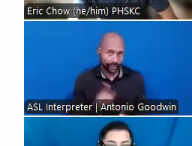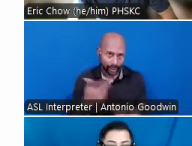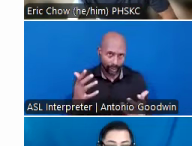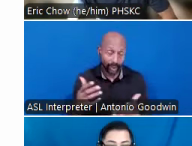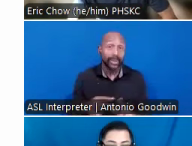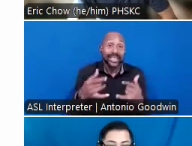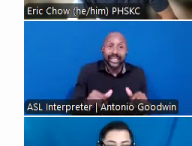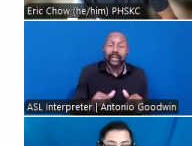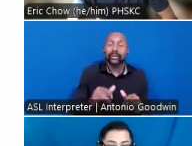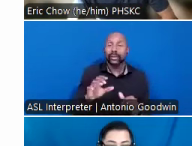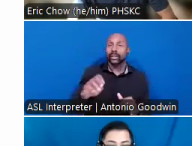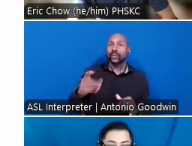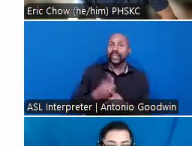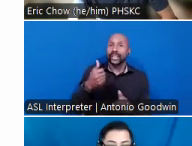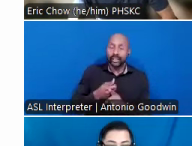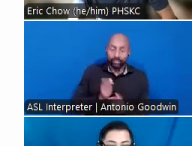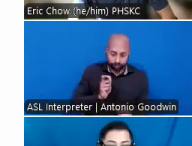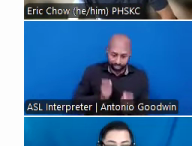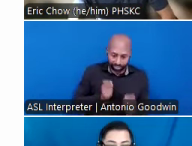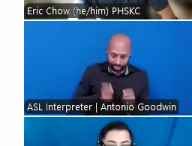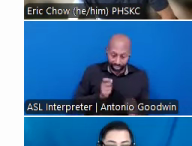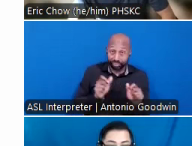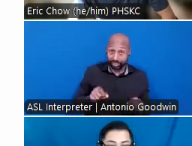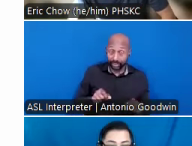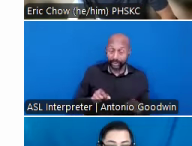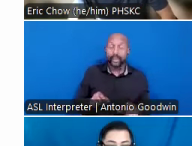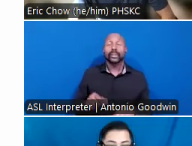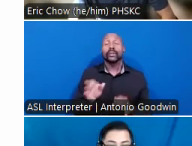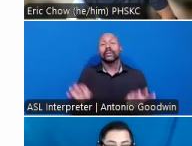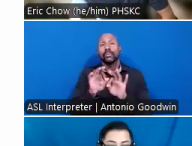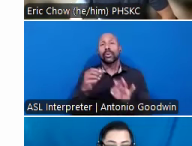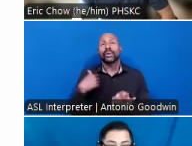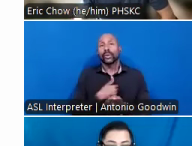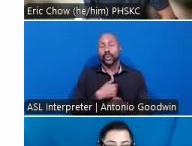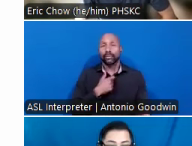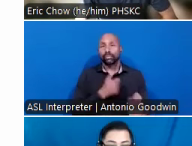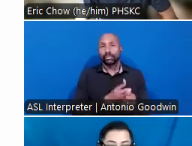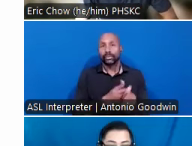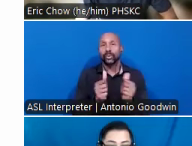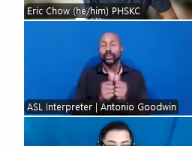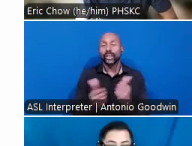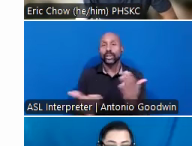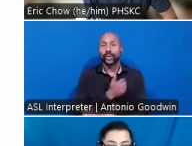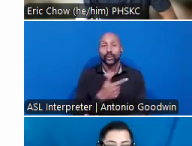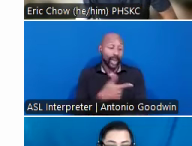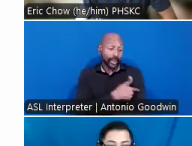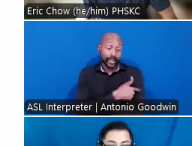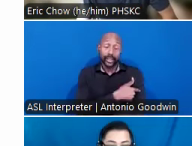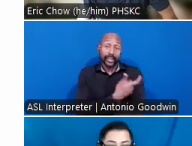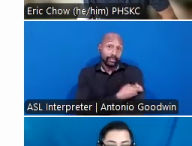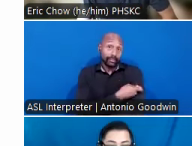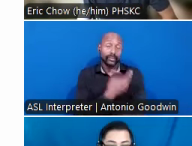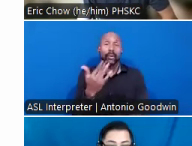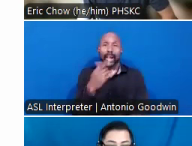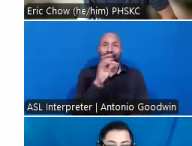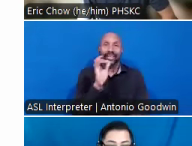so important for us to keep up to date with the new vaccinations which target these new variants. So how